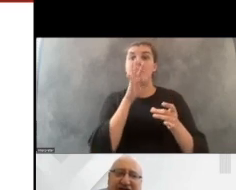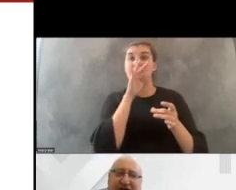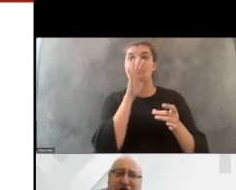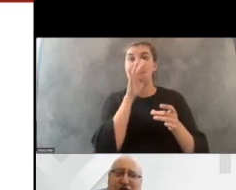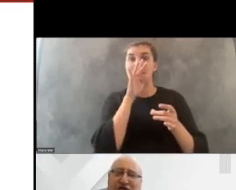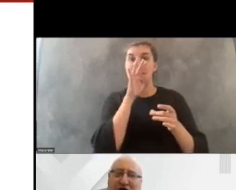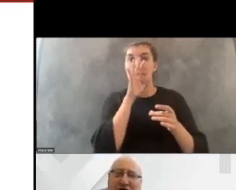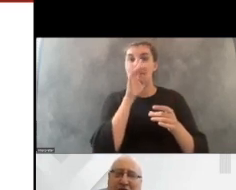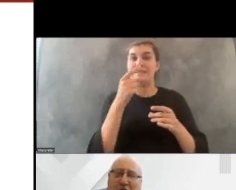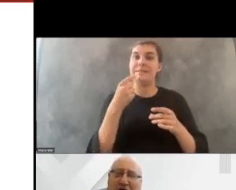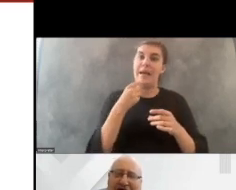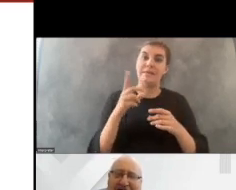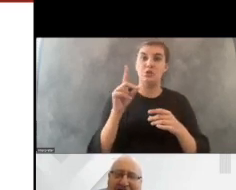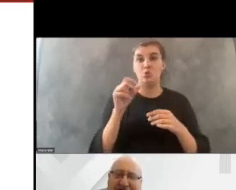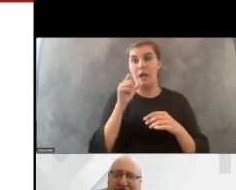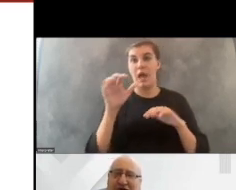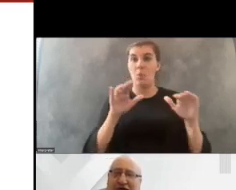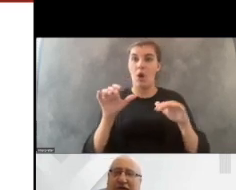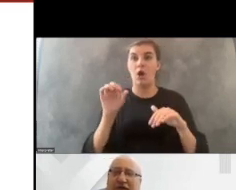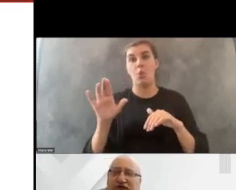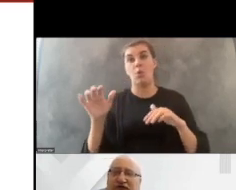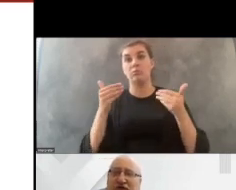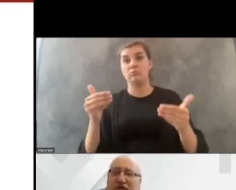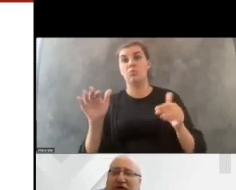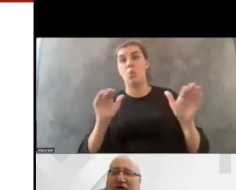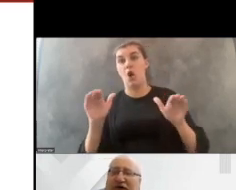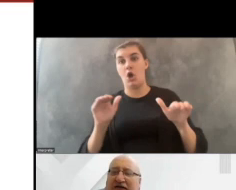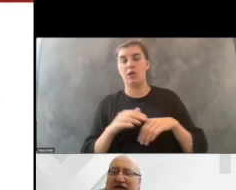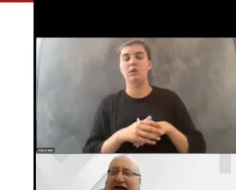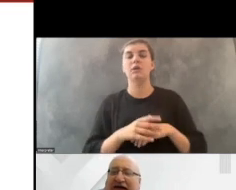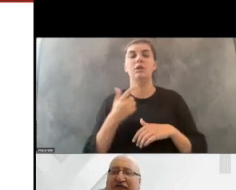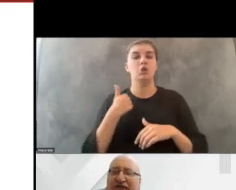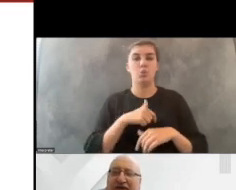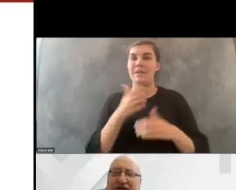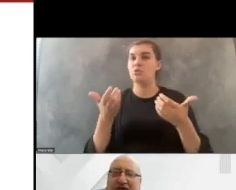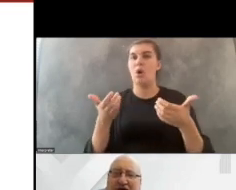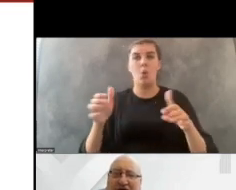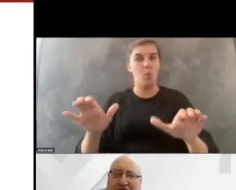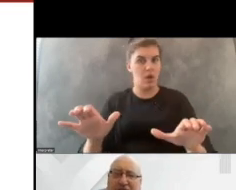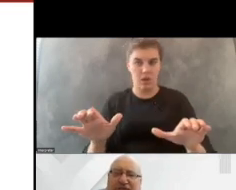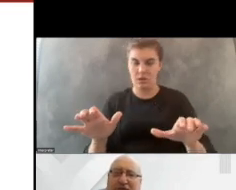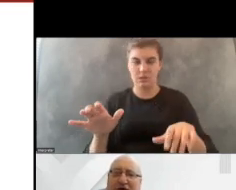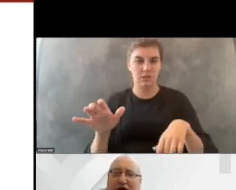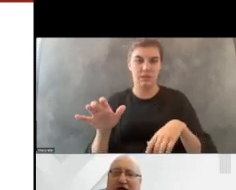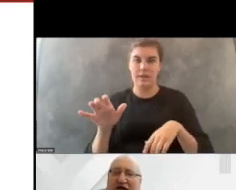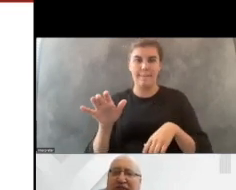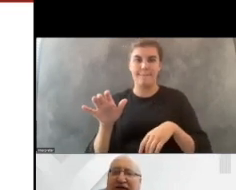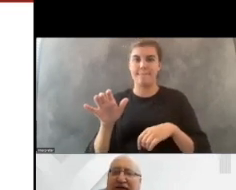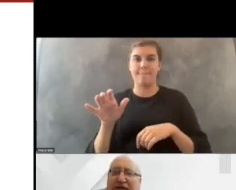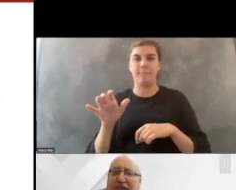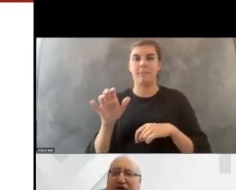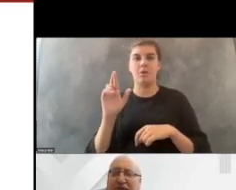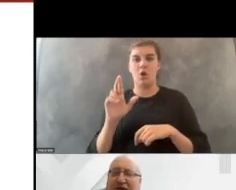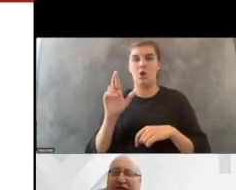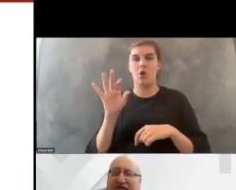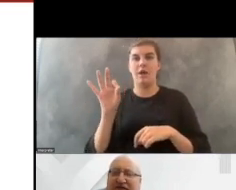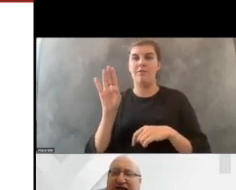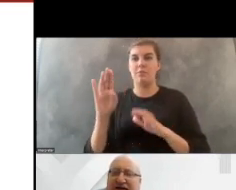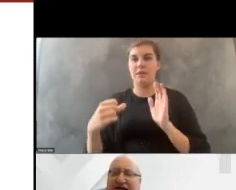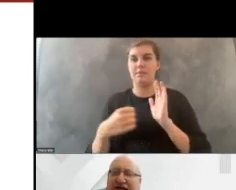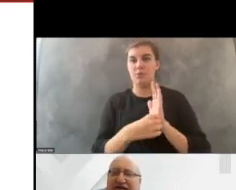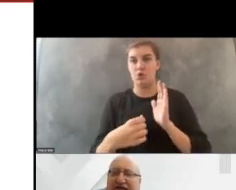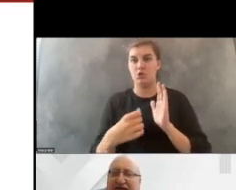be, they can be combined in the appropriate ways. Now, in addition to roundabouts, we